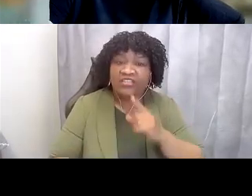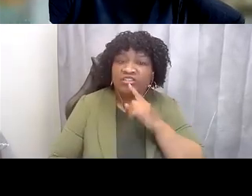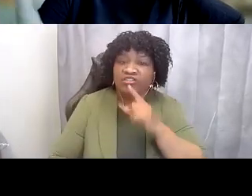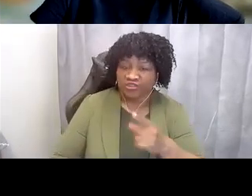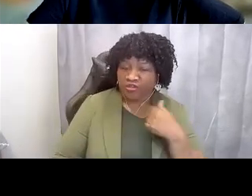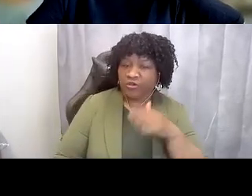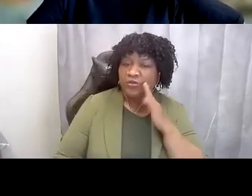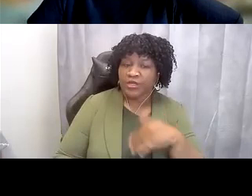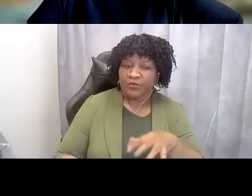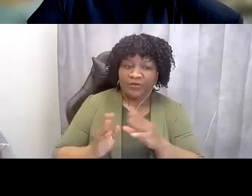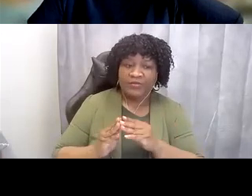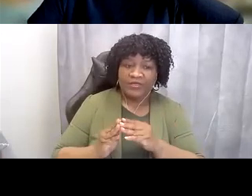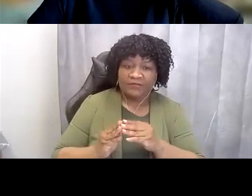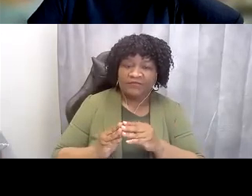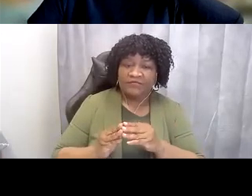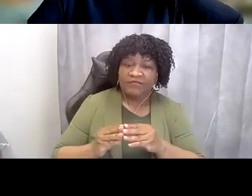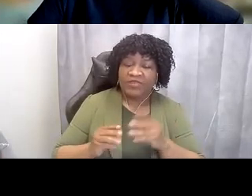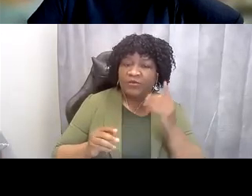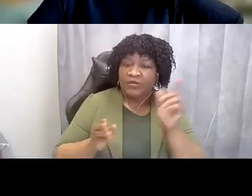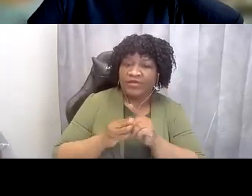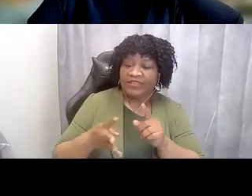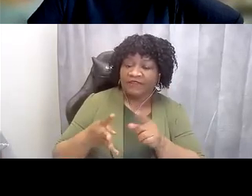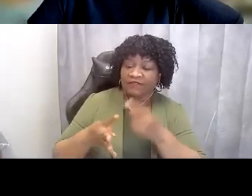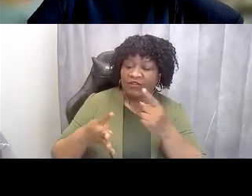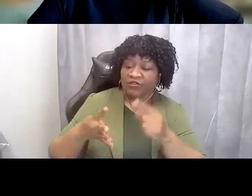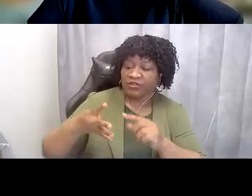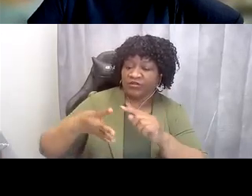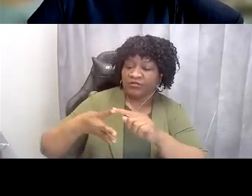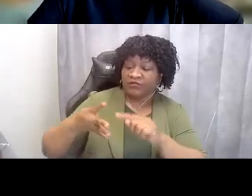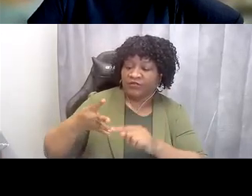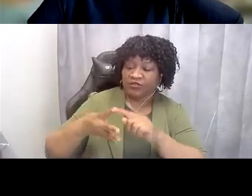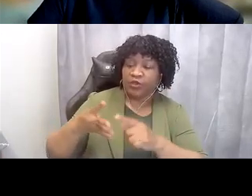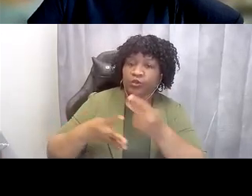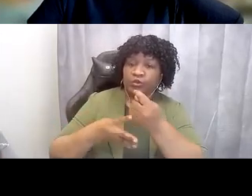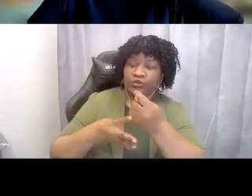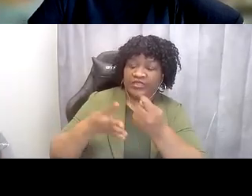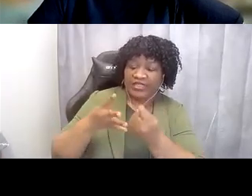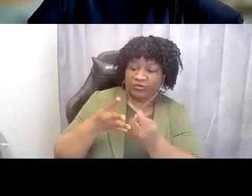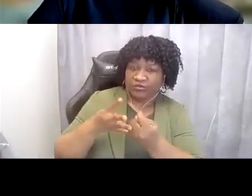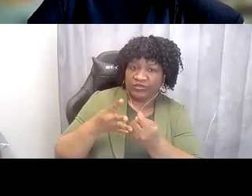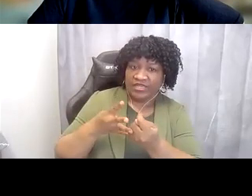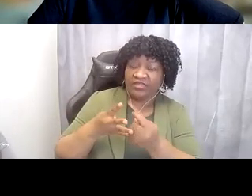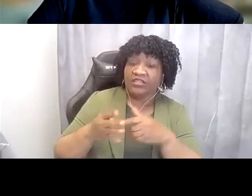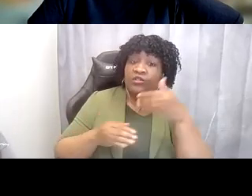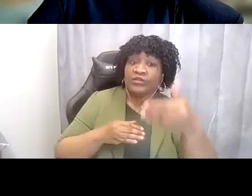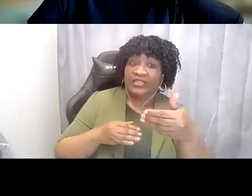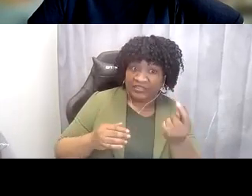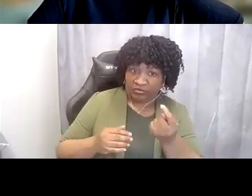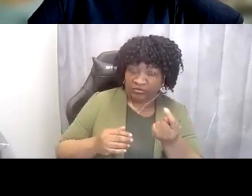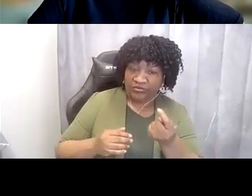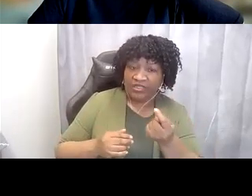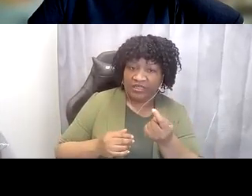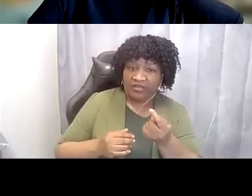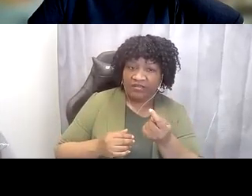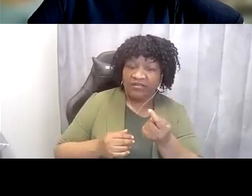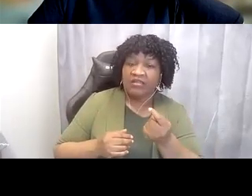meet we meet the first and third Tuesday of every month. So next Tuesday,